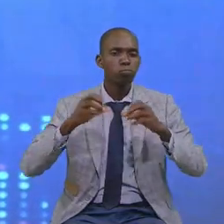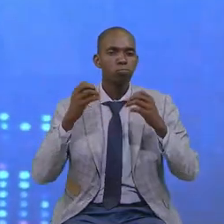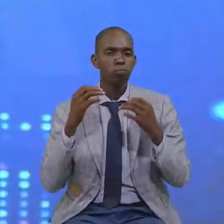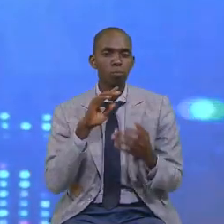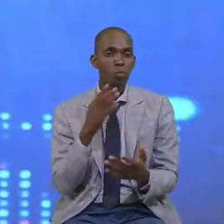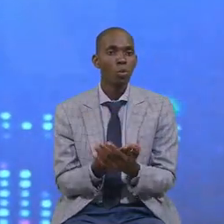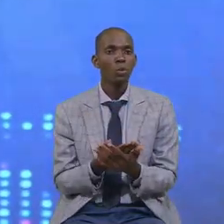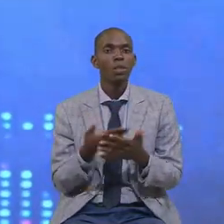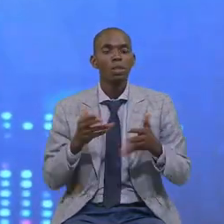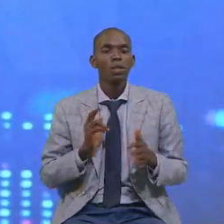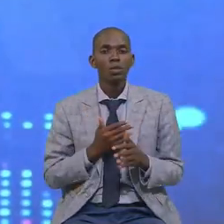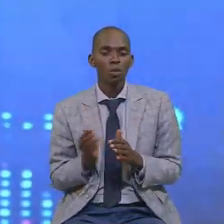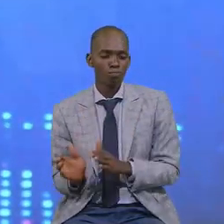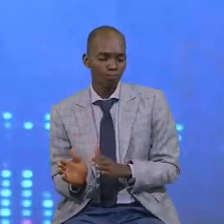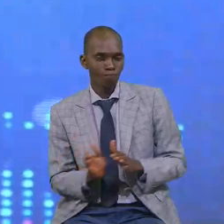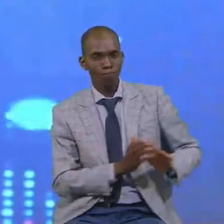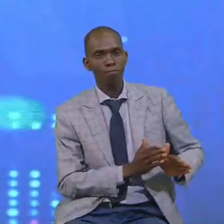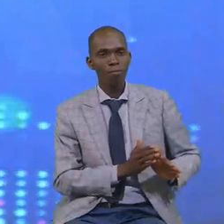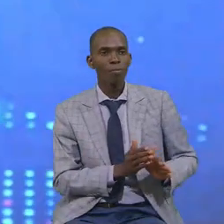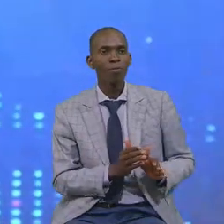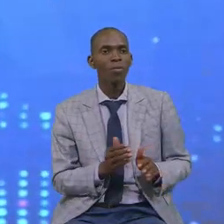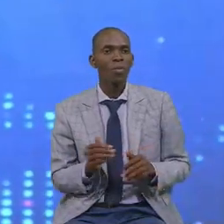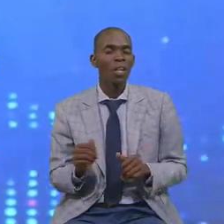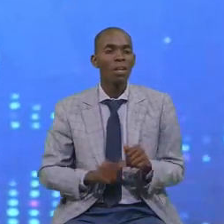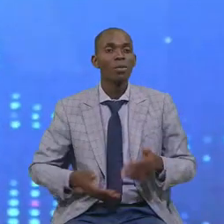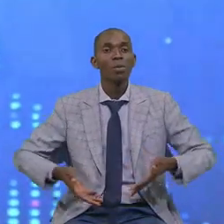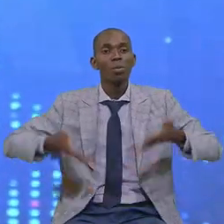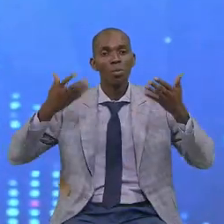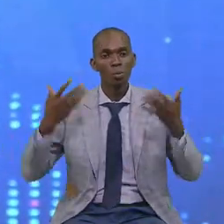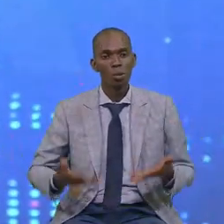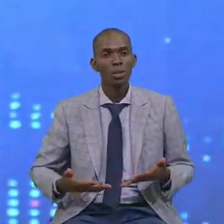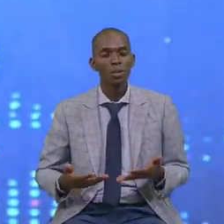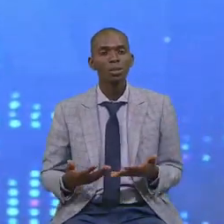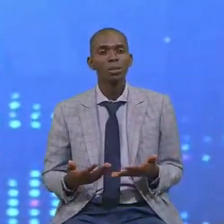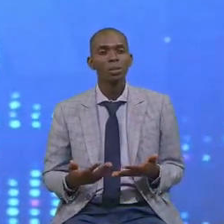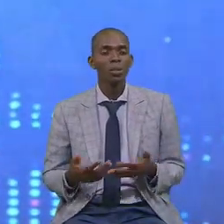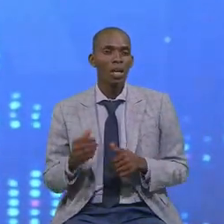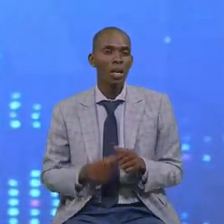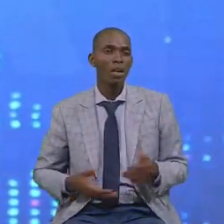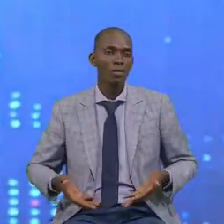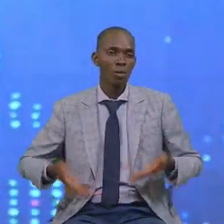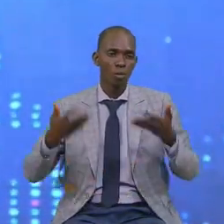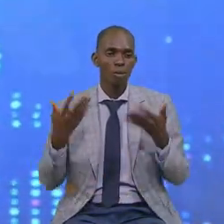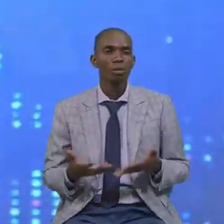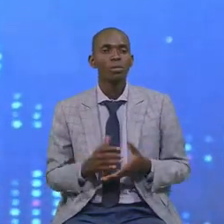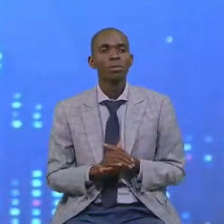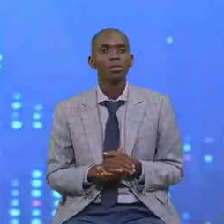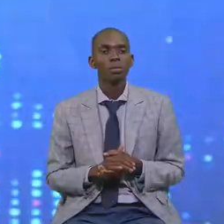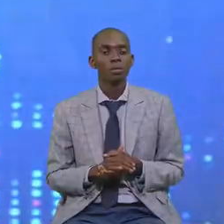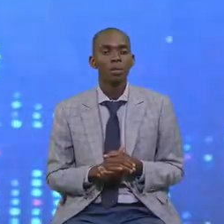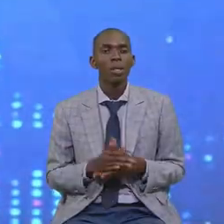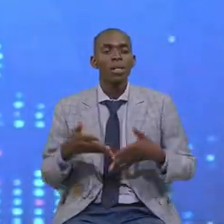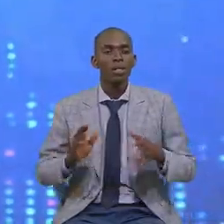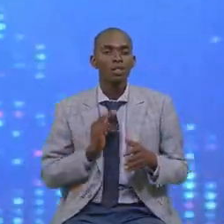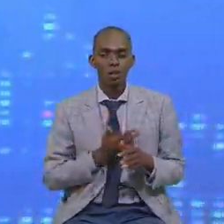aside every weight. Let us lay aside every weight. Let us lay